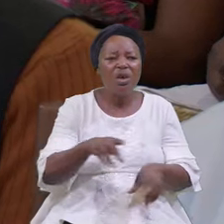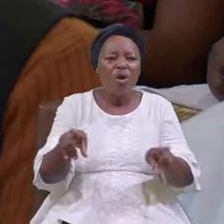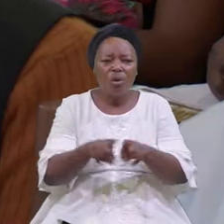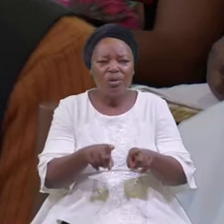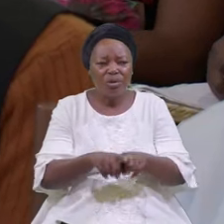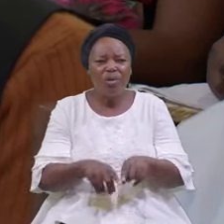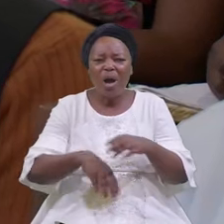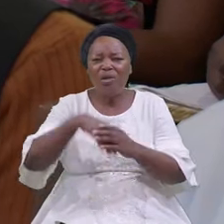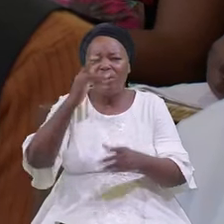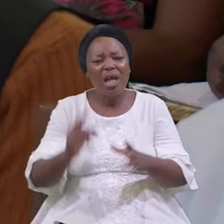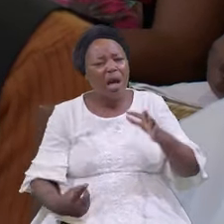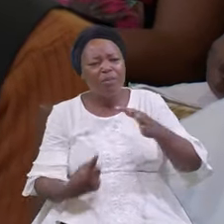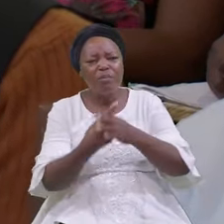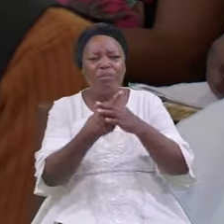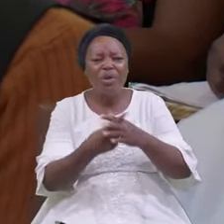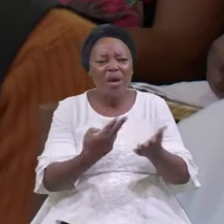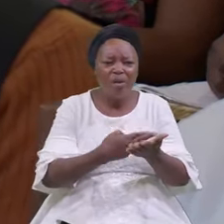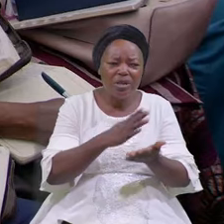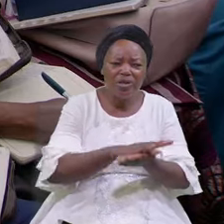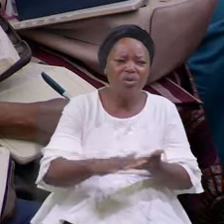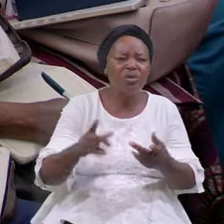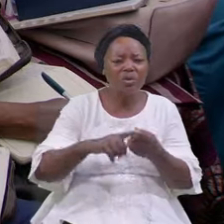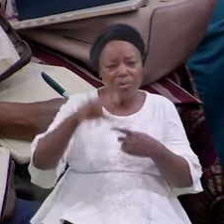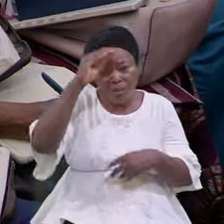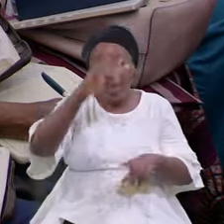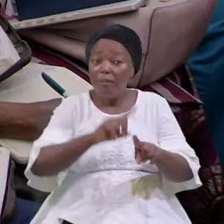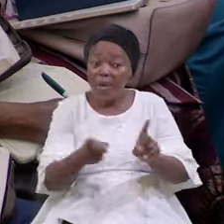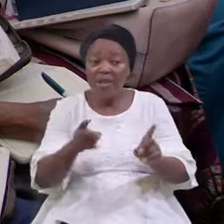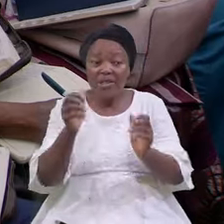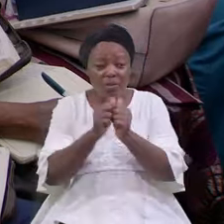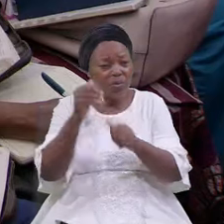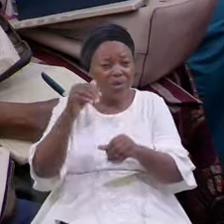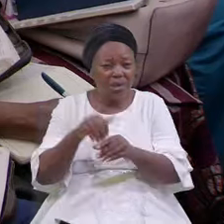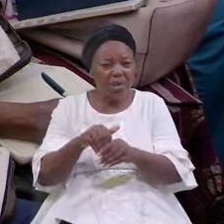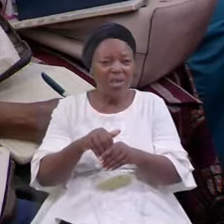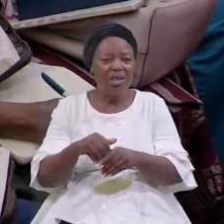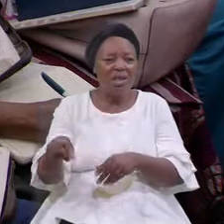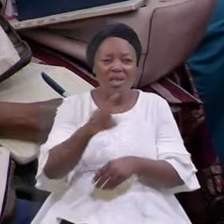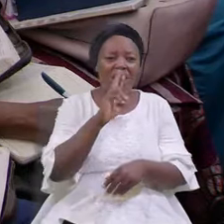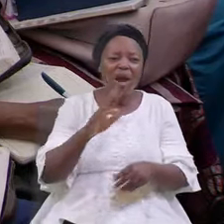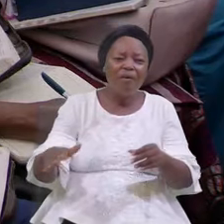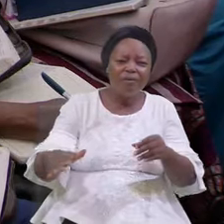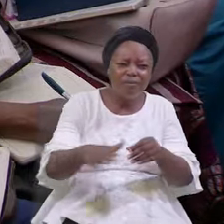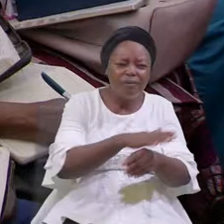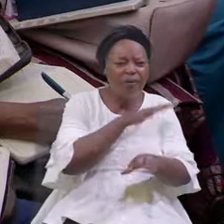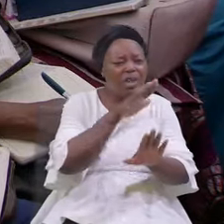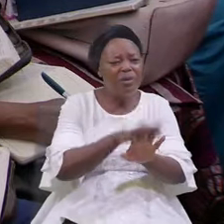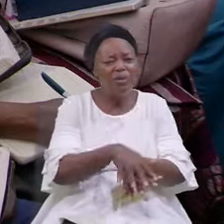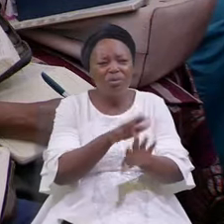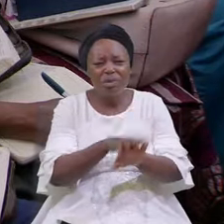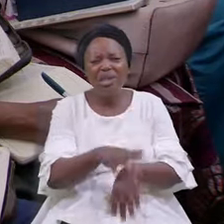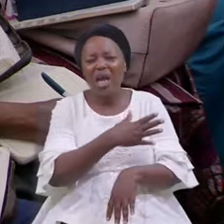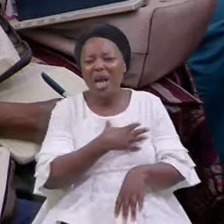appear righteous unto men, but within ye are full of